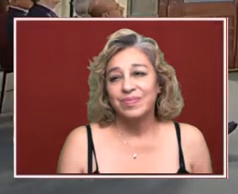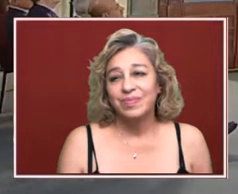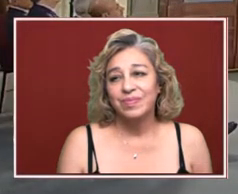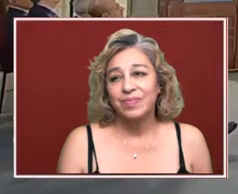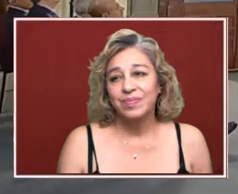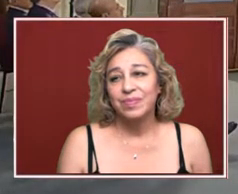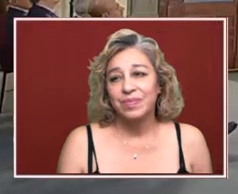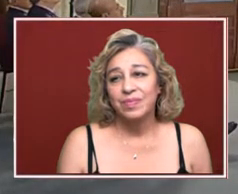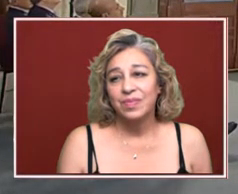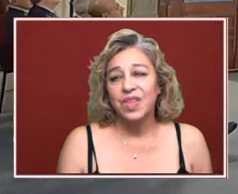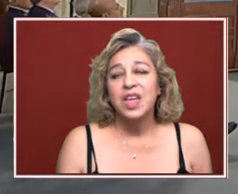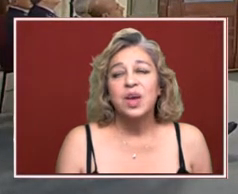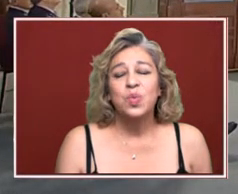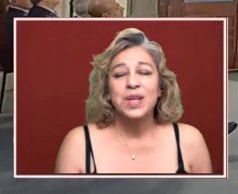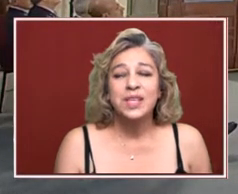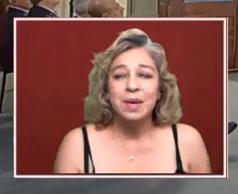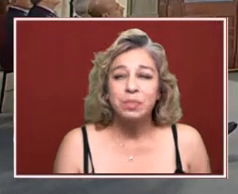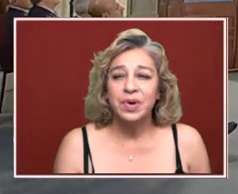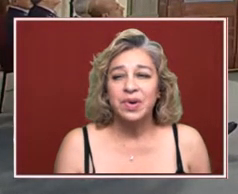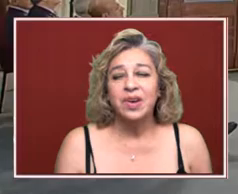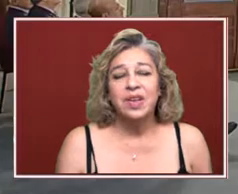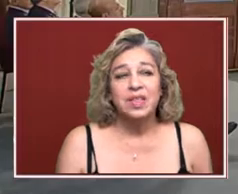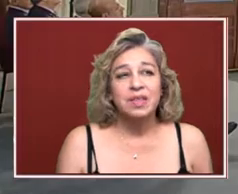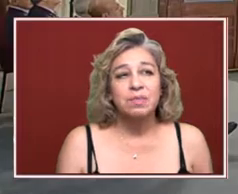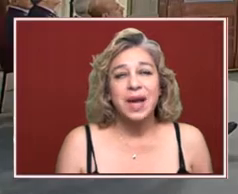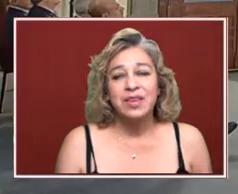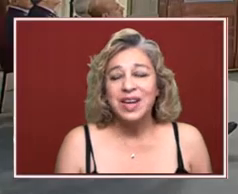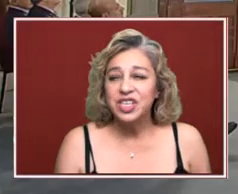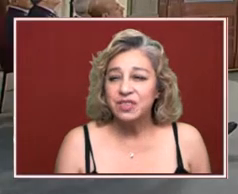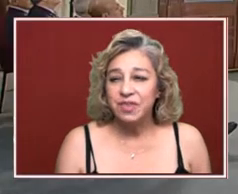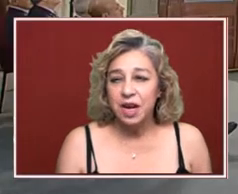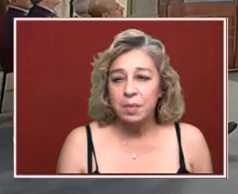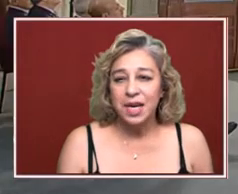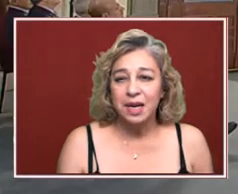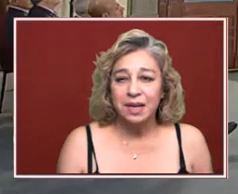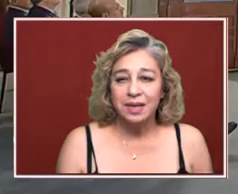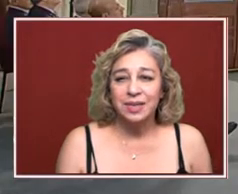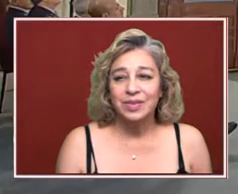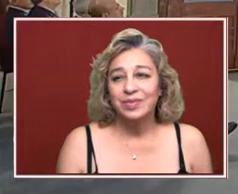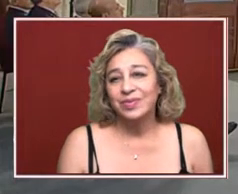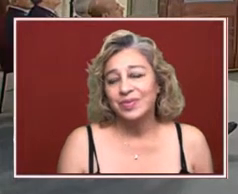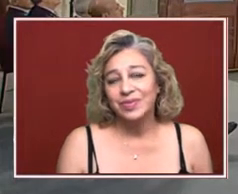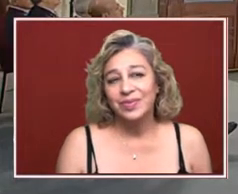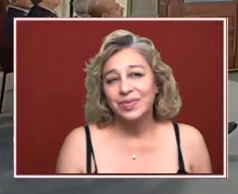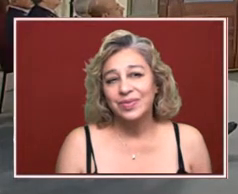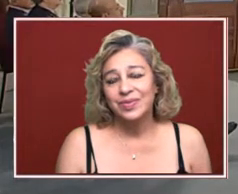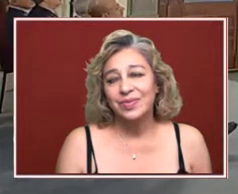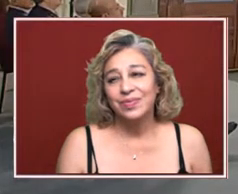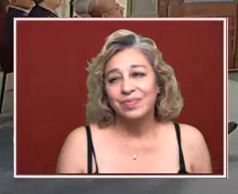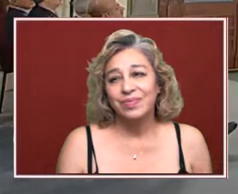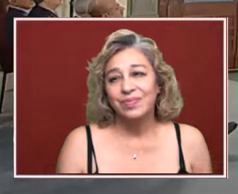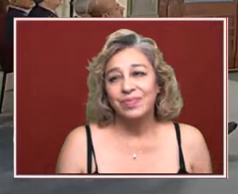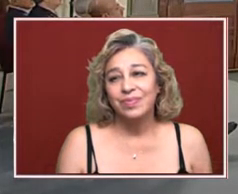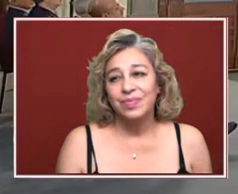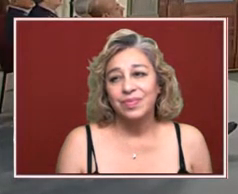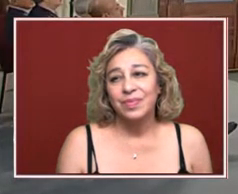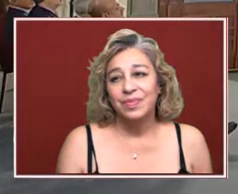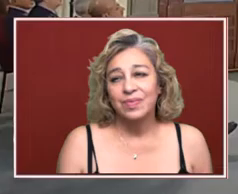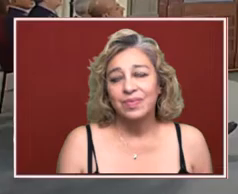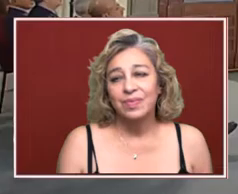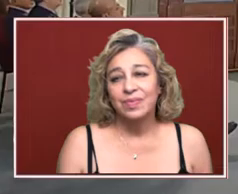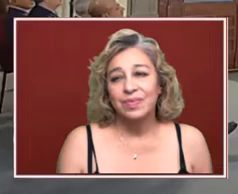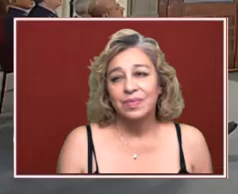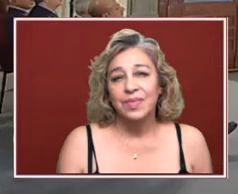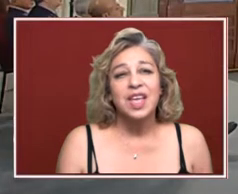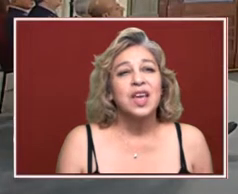el fenómeno migratorio. We temper the migration phenomena. Se reforesta